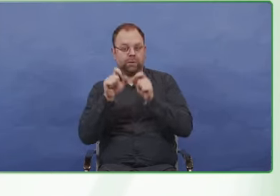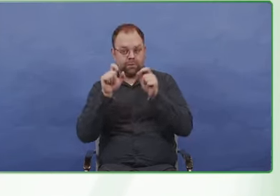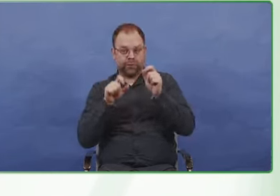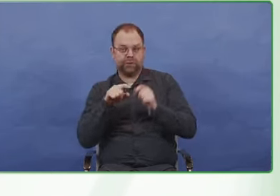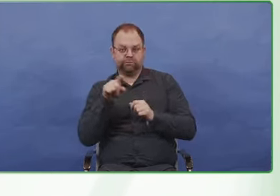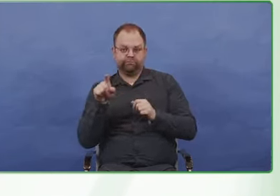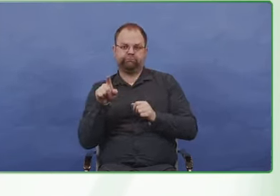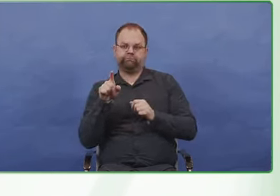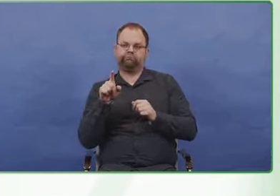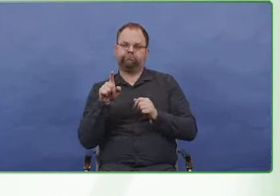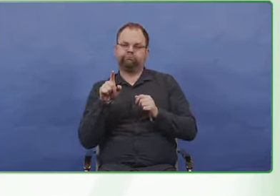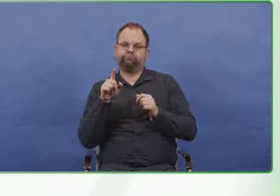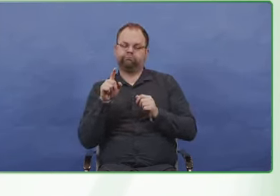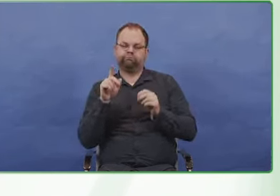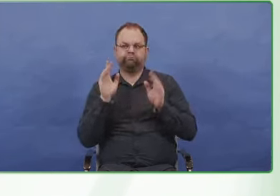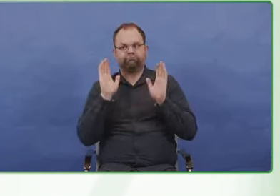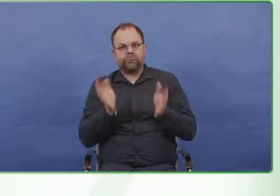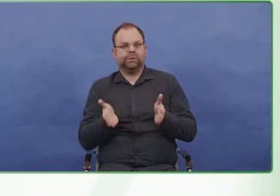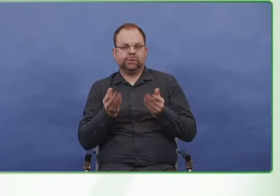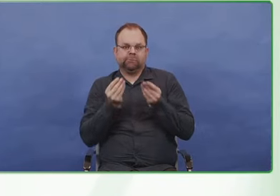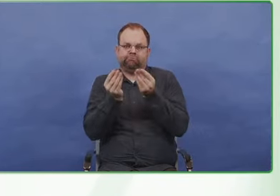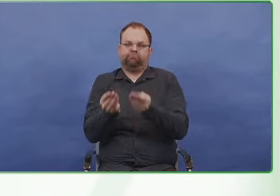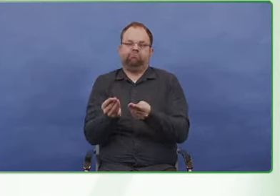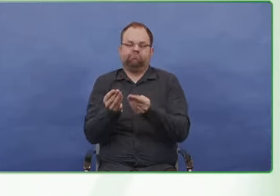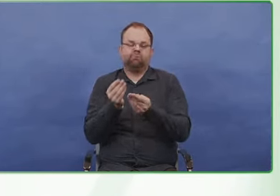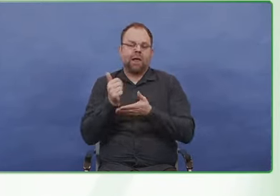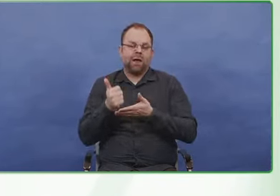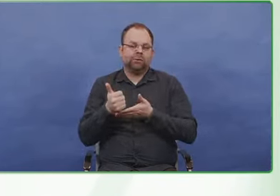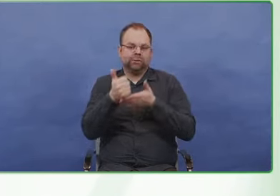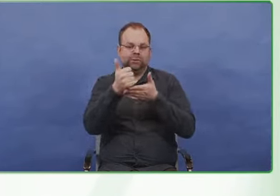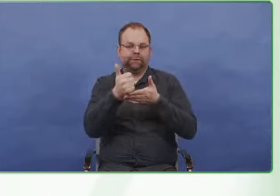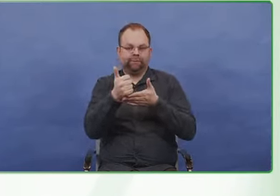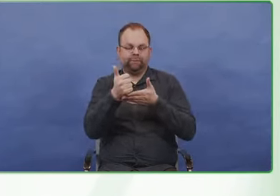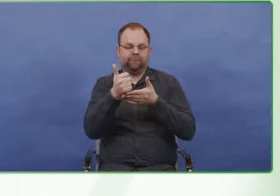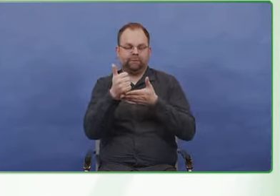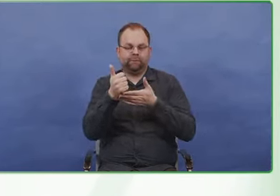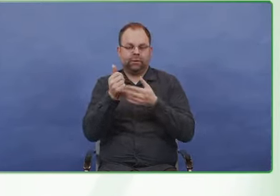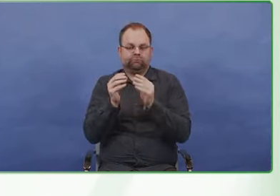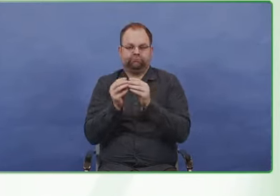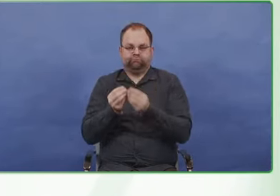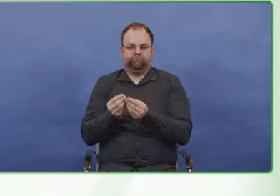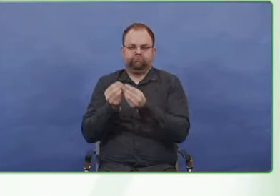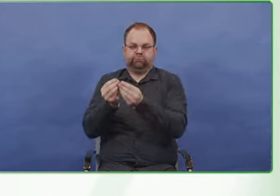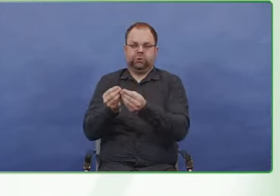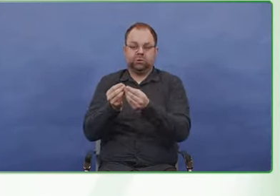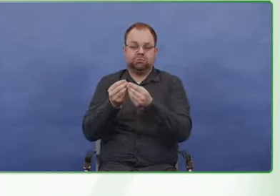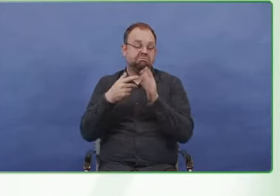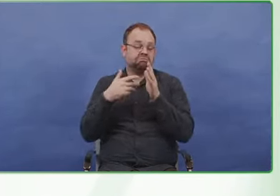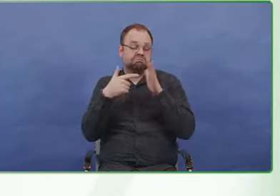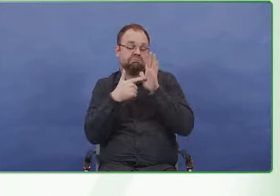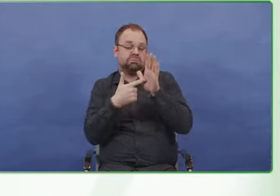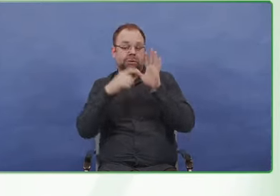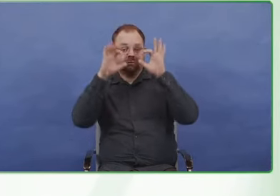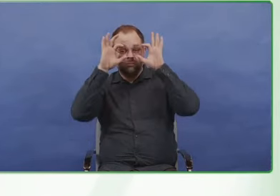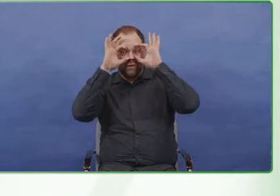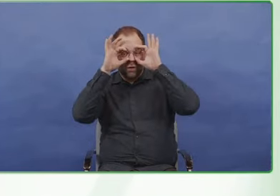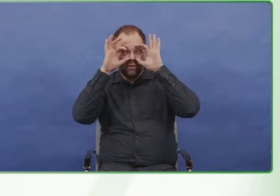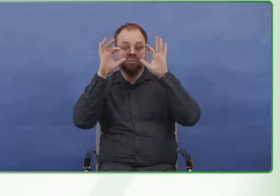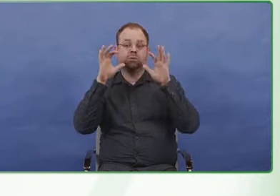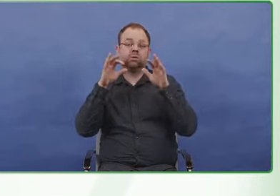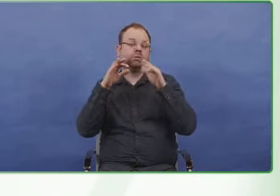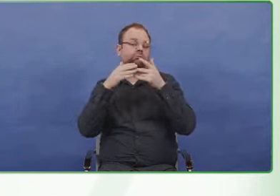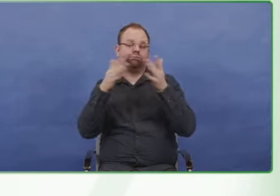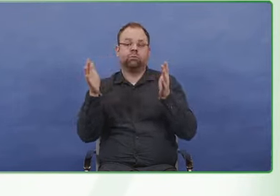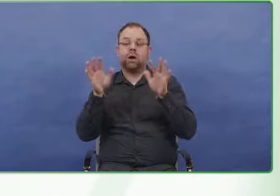estimated that need for assistive products in the global population is estimated to increase to 3.5 billion